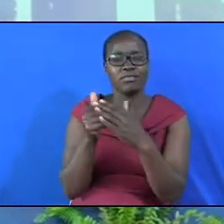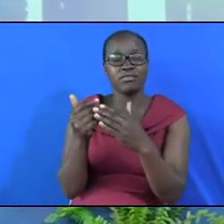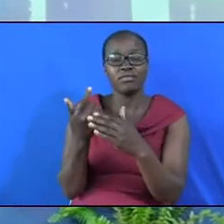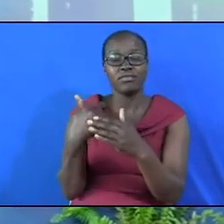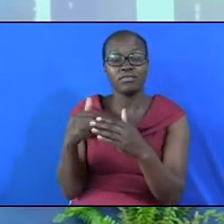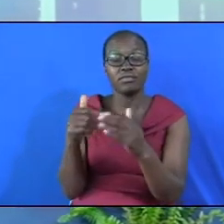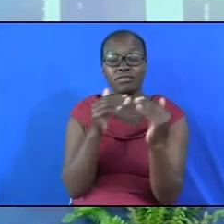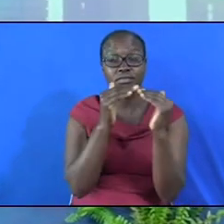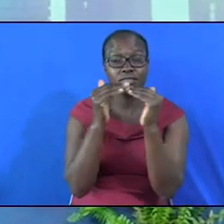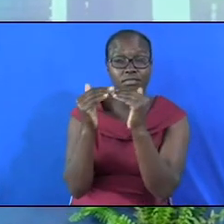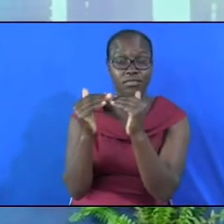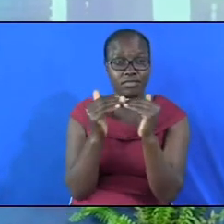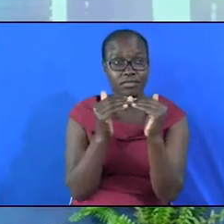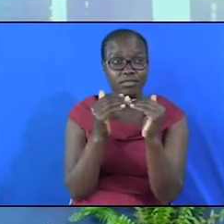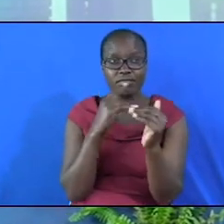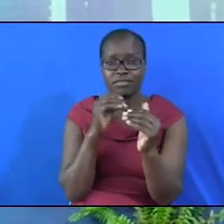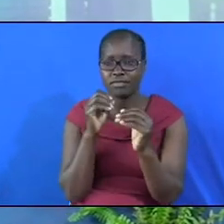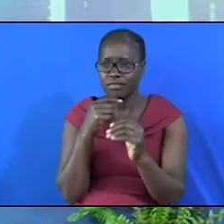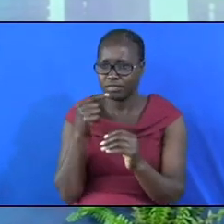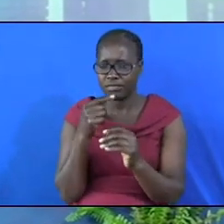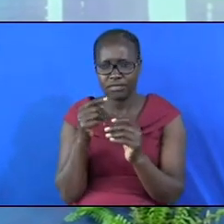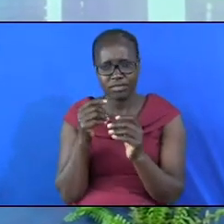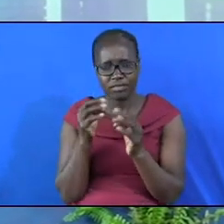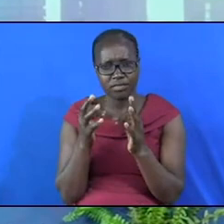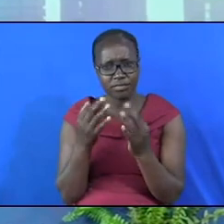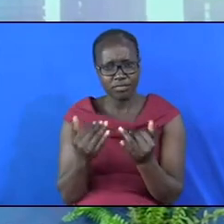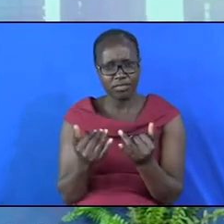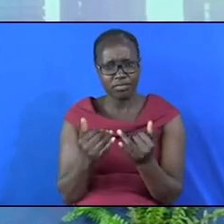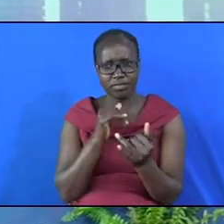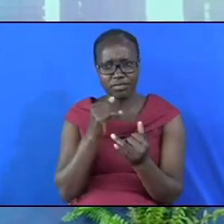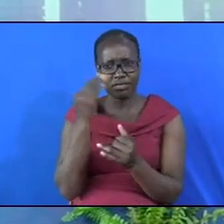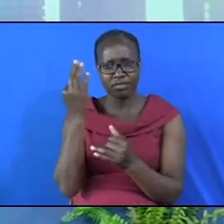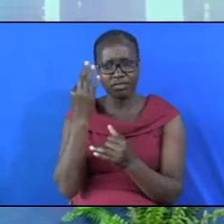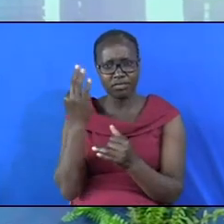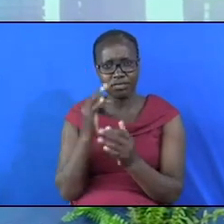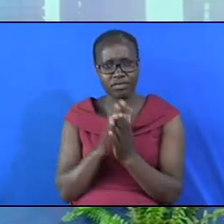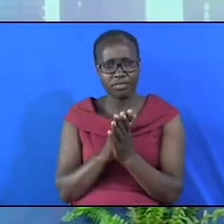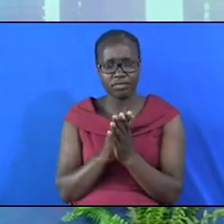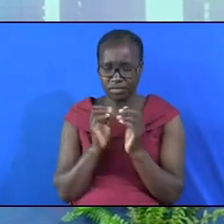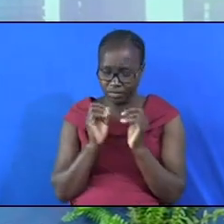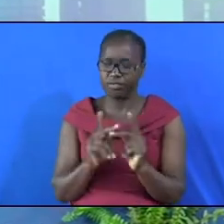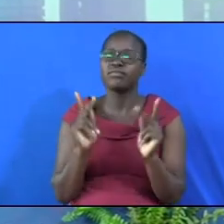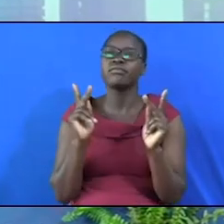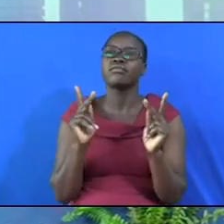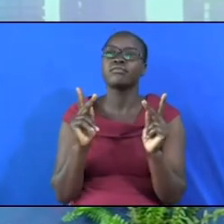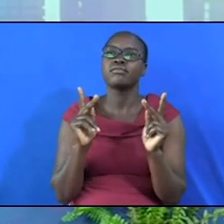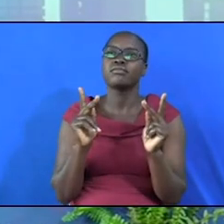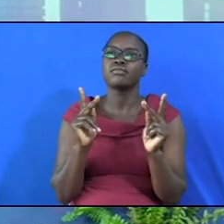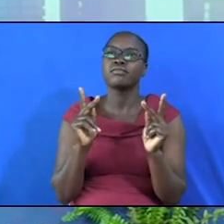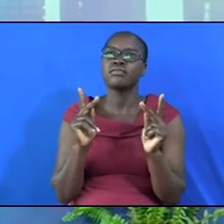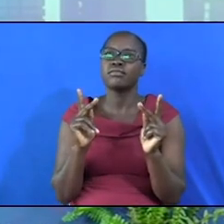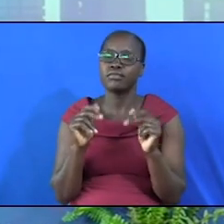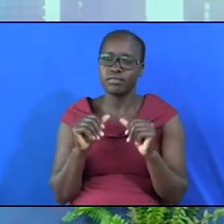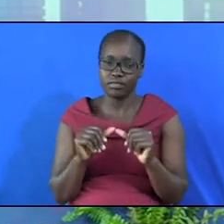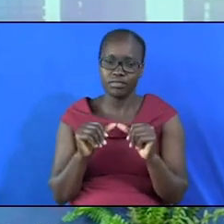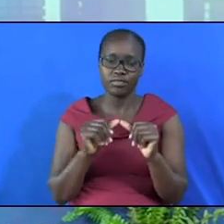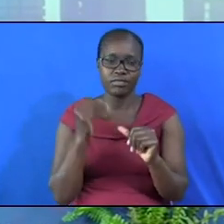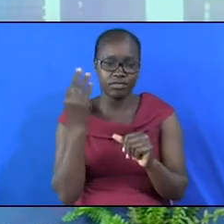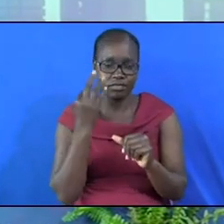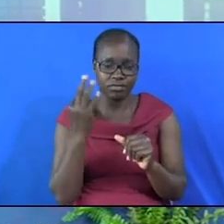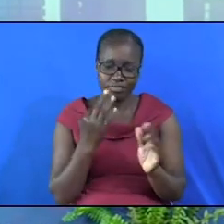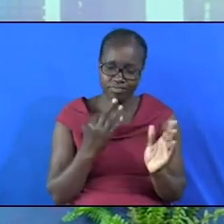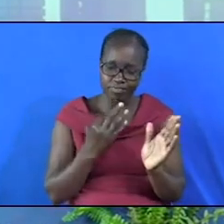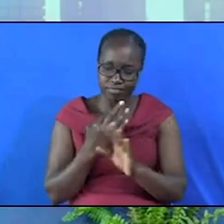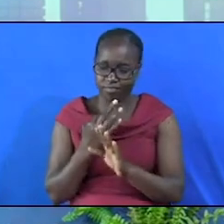equal. And so I say, if now I cannot preach, it's okay. Let me carry my sermon. Carry